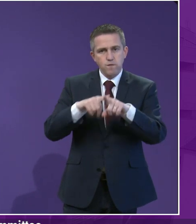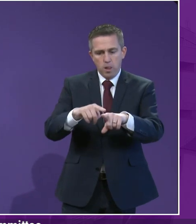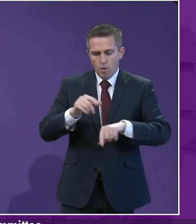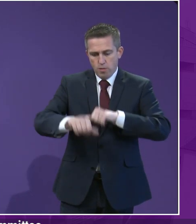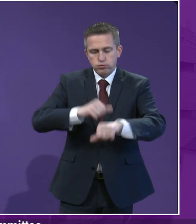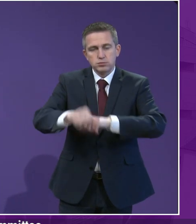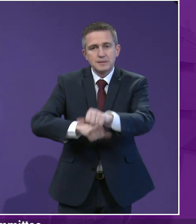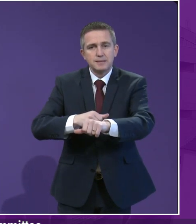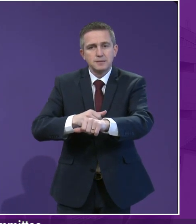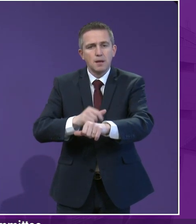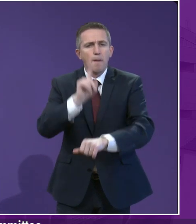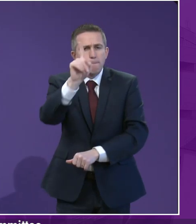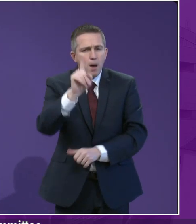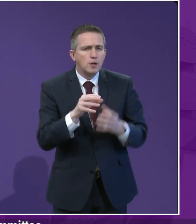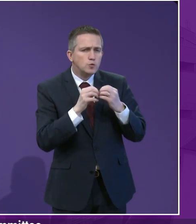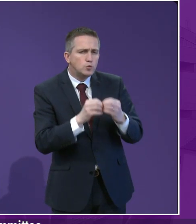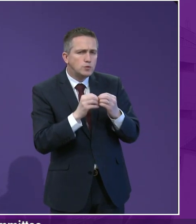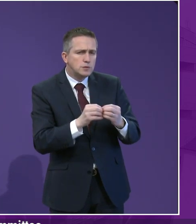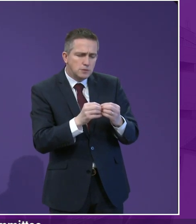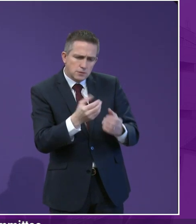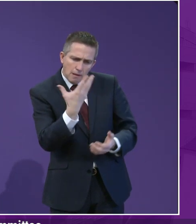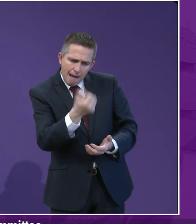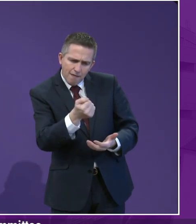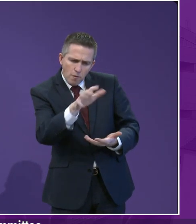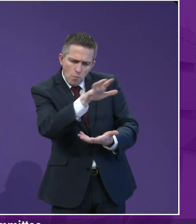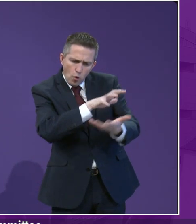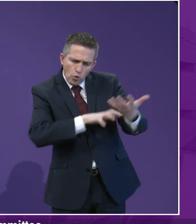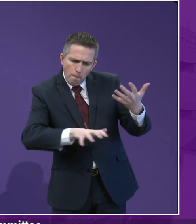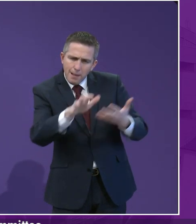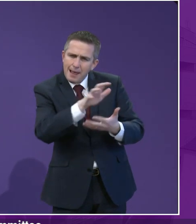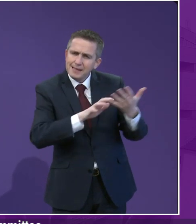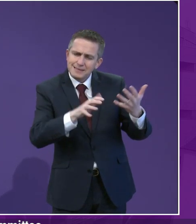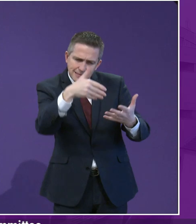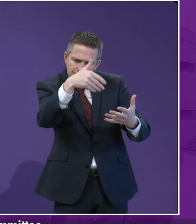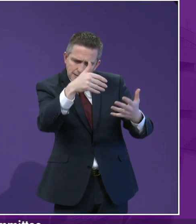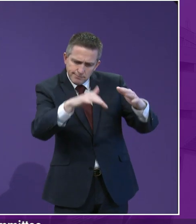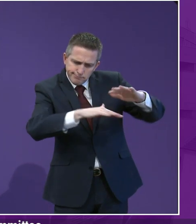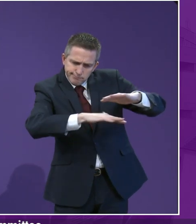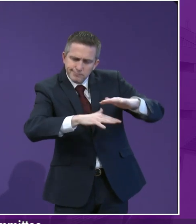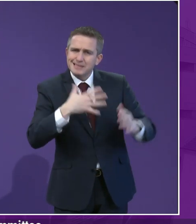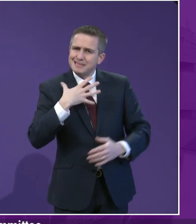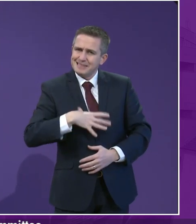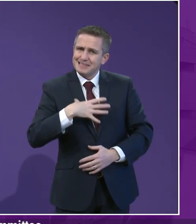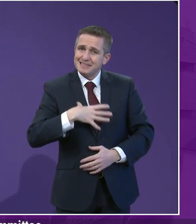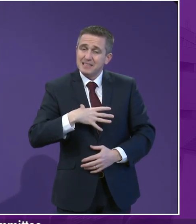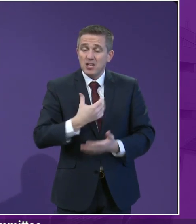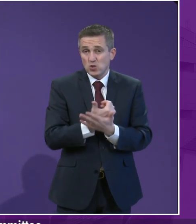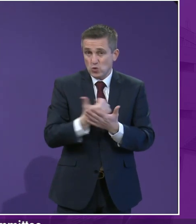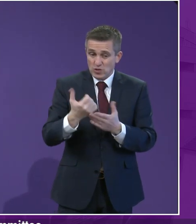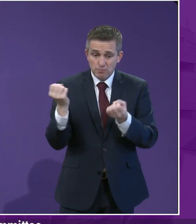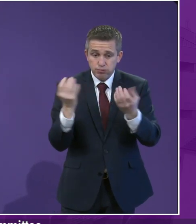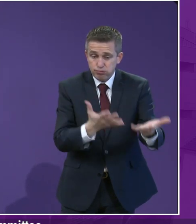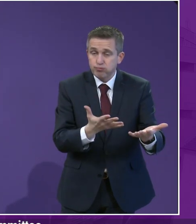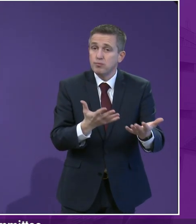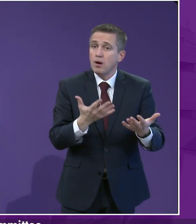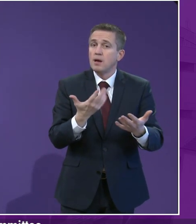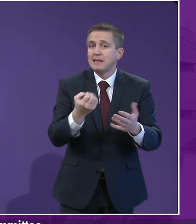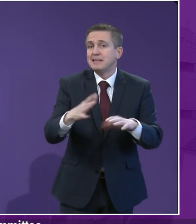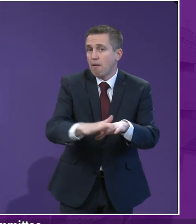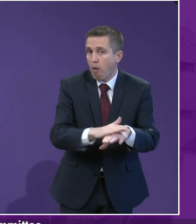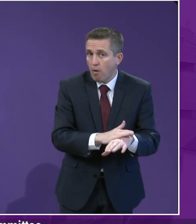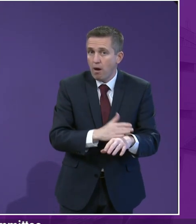not necessarily a hierarchy, but there are students whose support is put in place a lot more quickly because it is much more standard and there's already